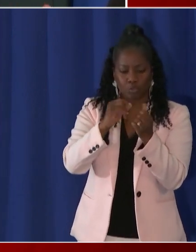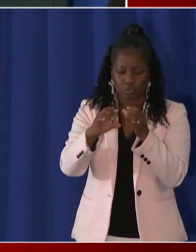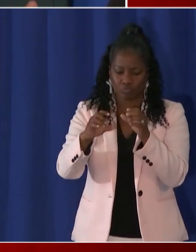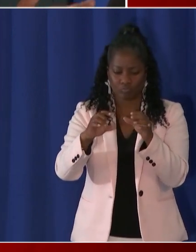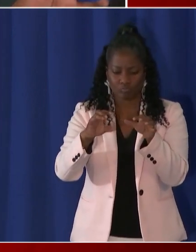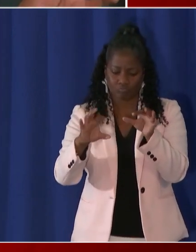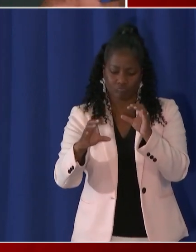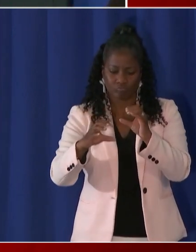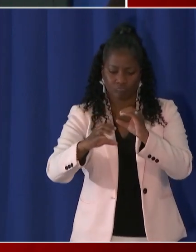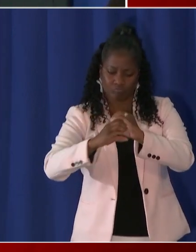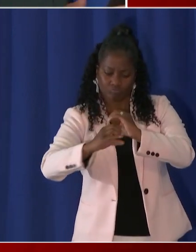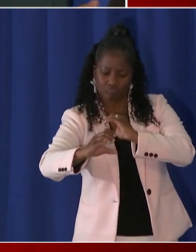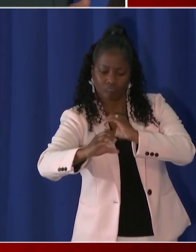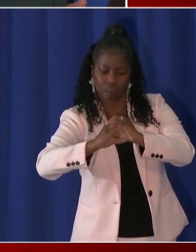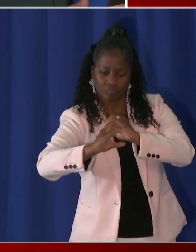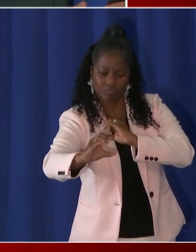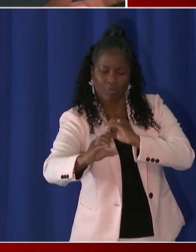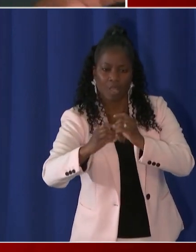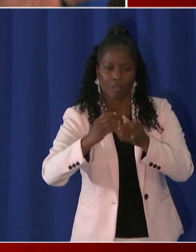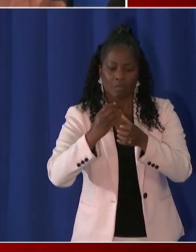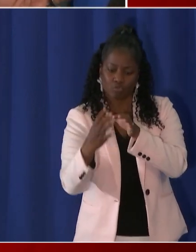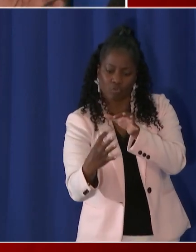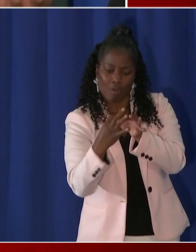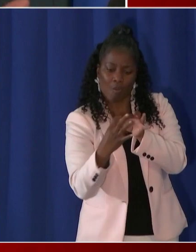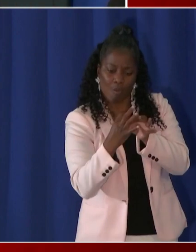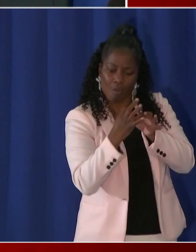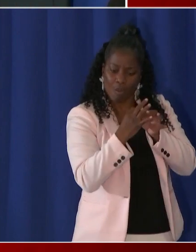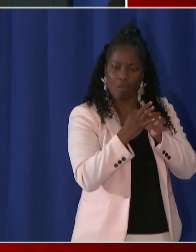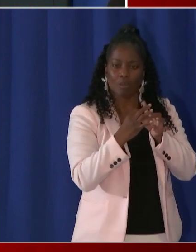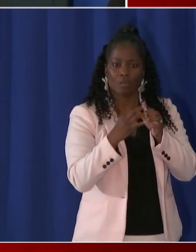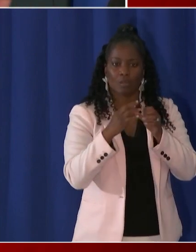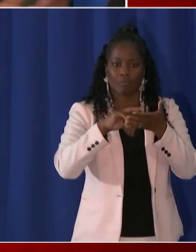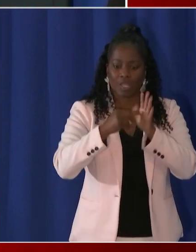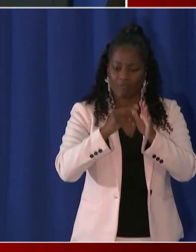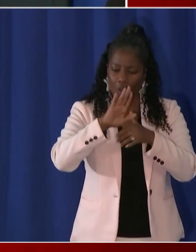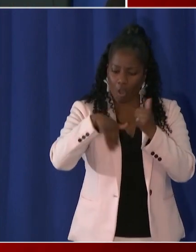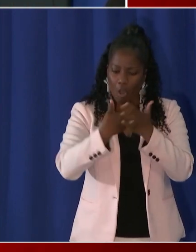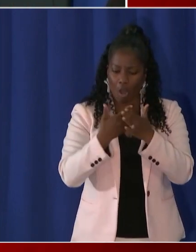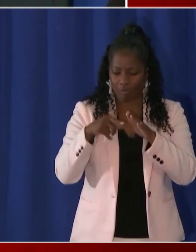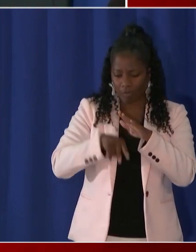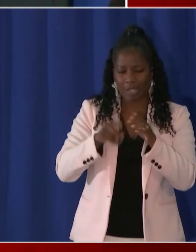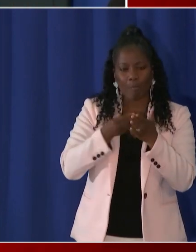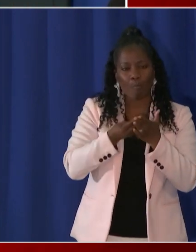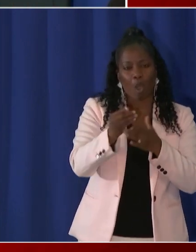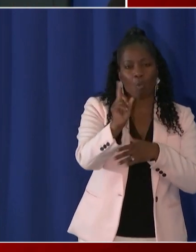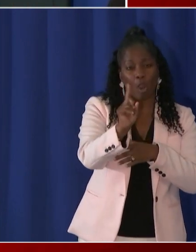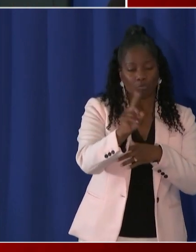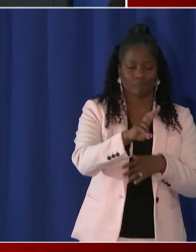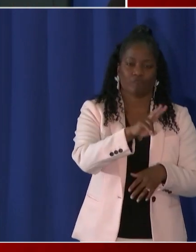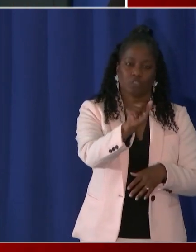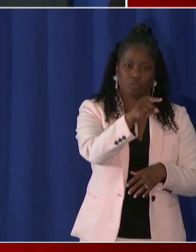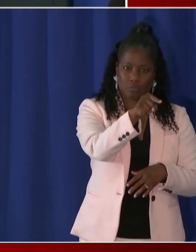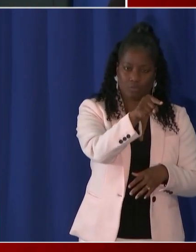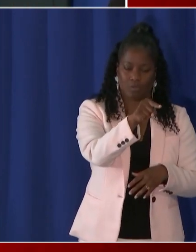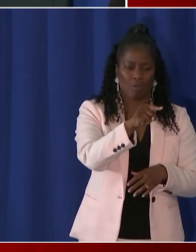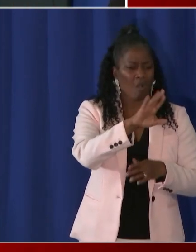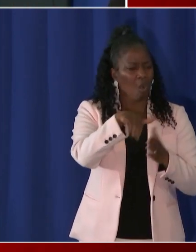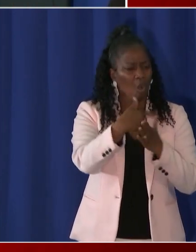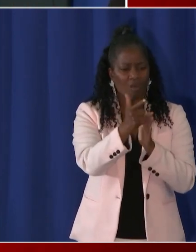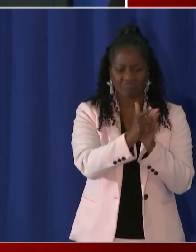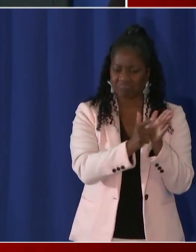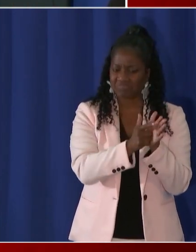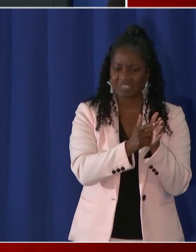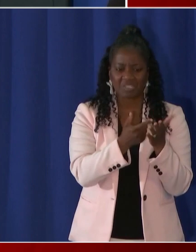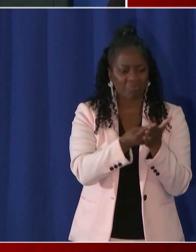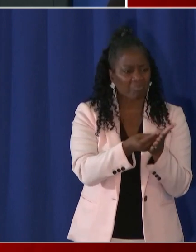assemble the firearms that were, or the lower receivers that were in Virginia. They were all legally